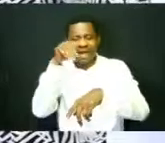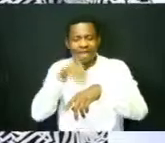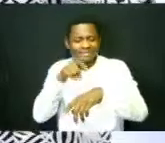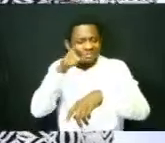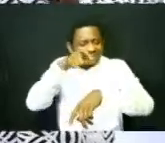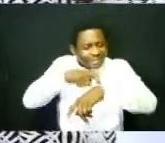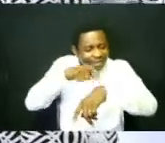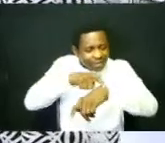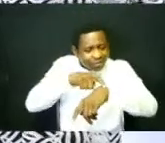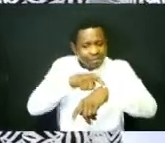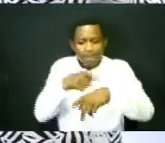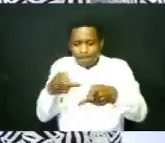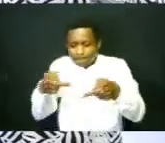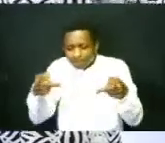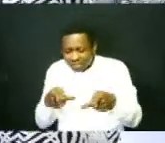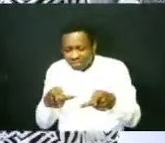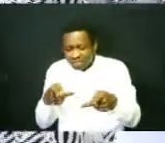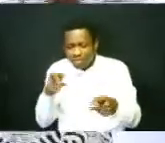So